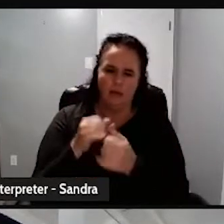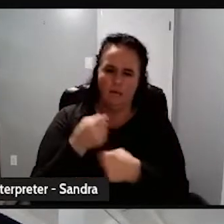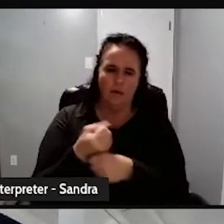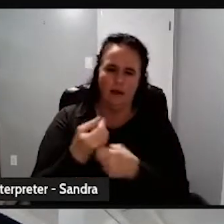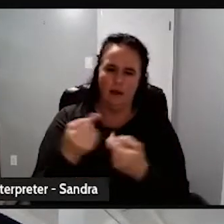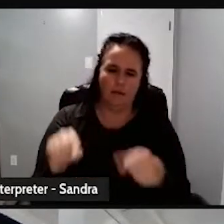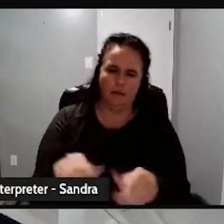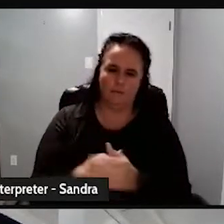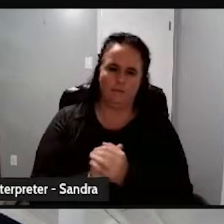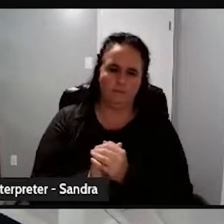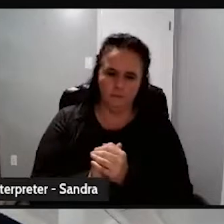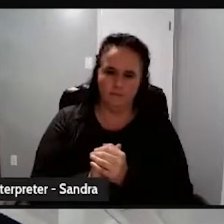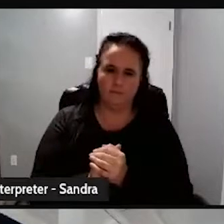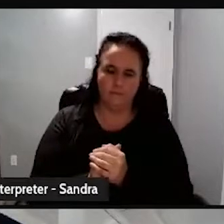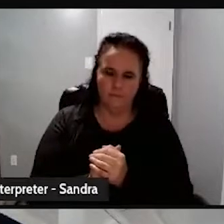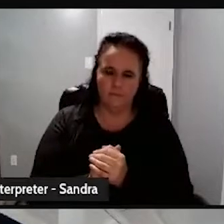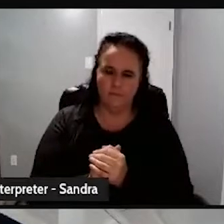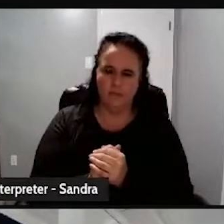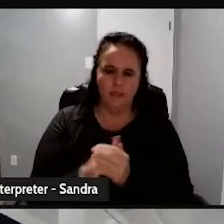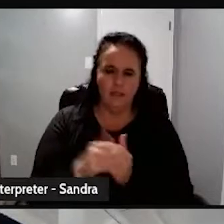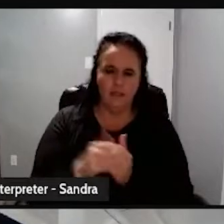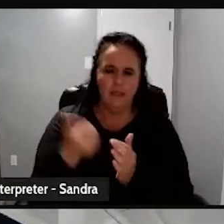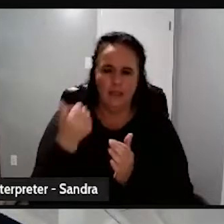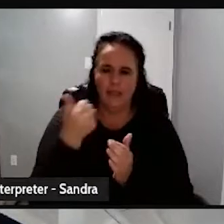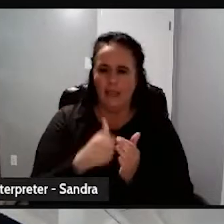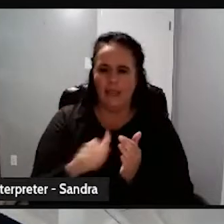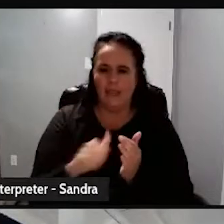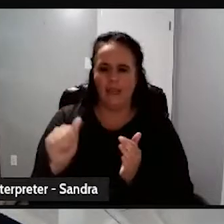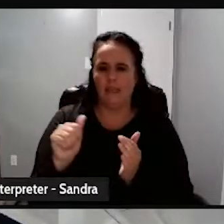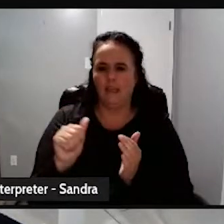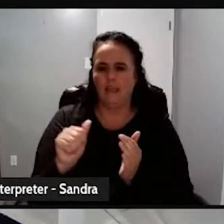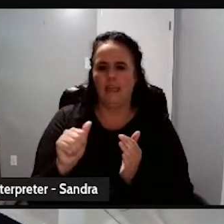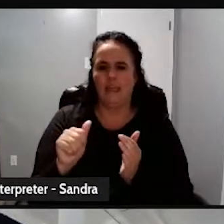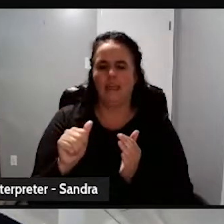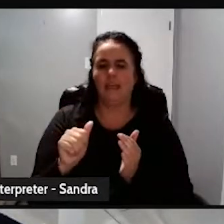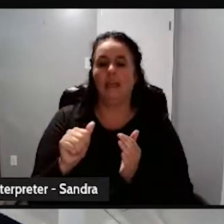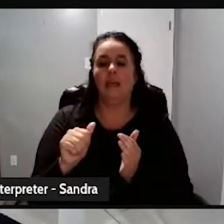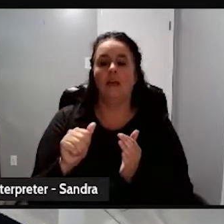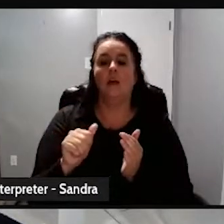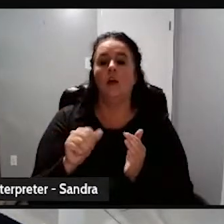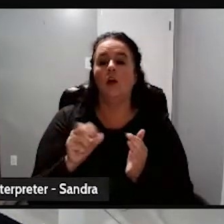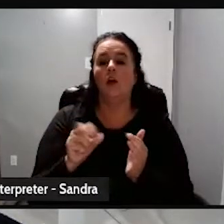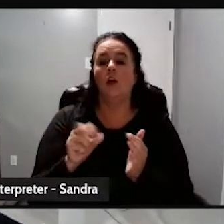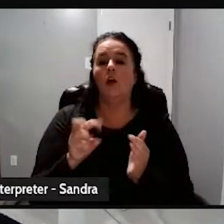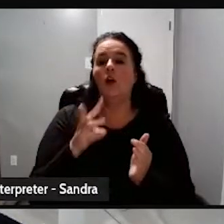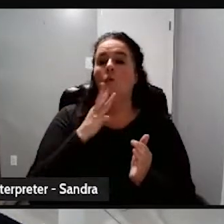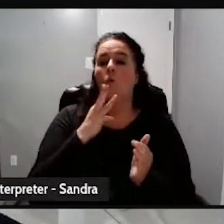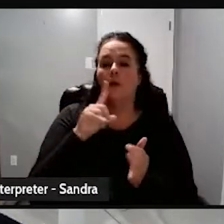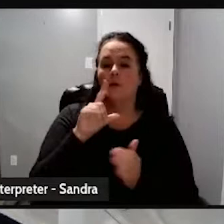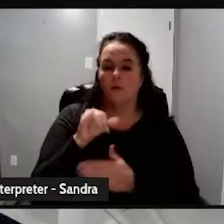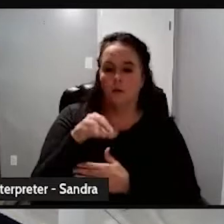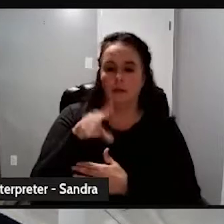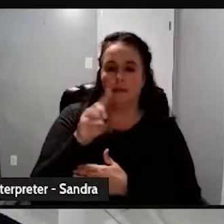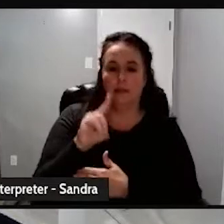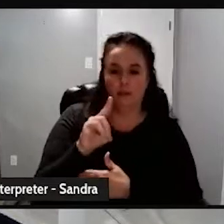pump anything besides water or liquid through a glass brain. So